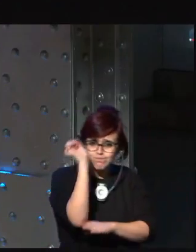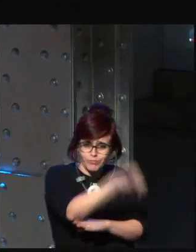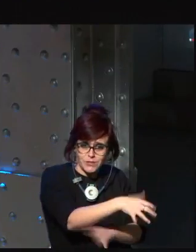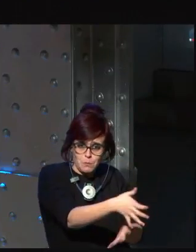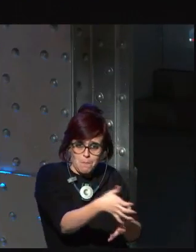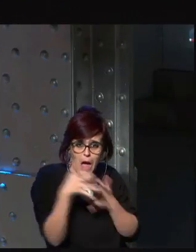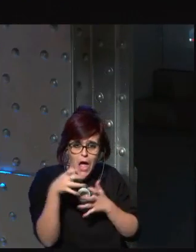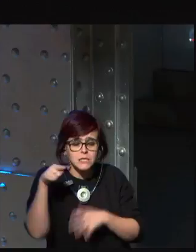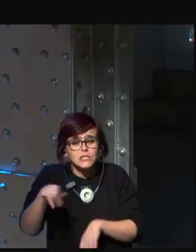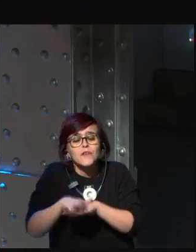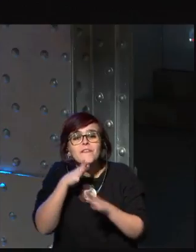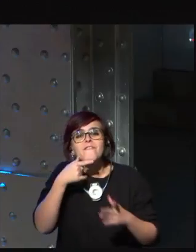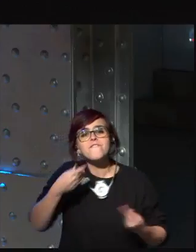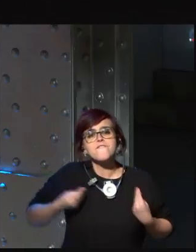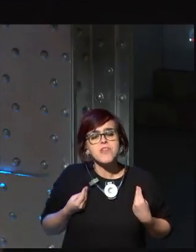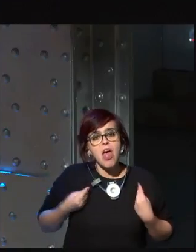sound.